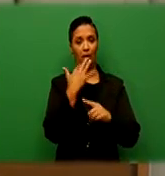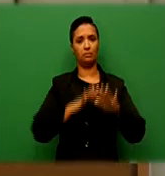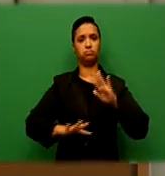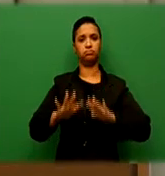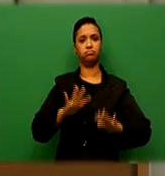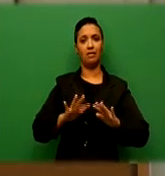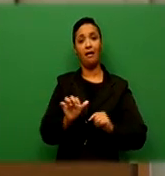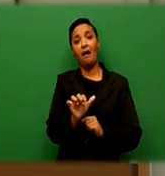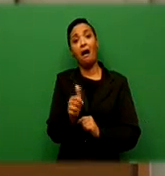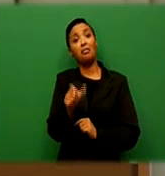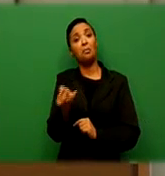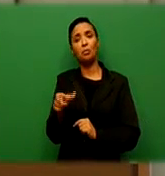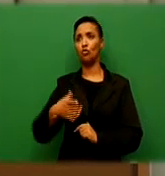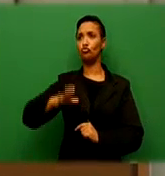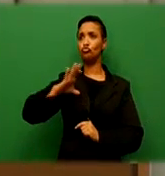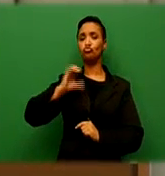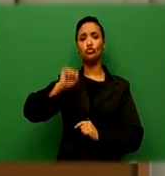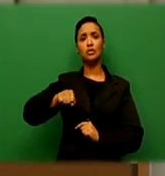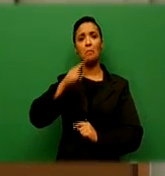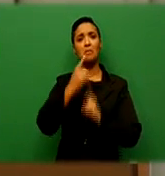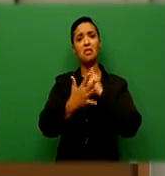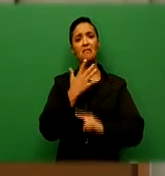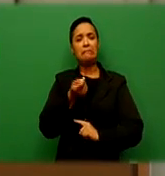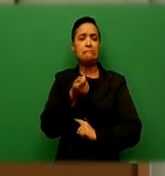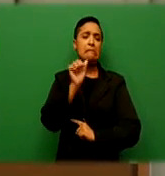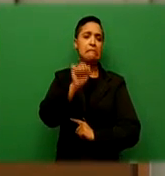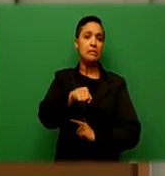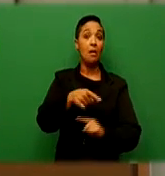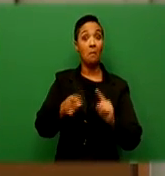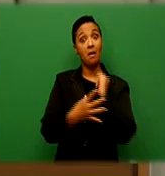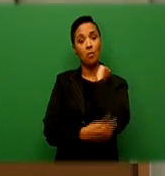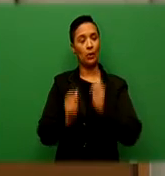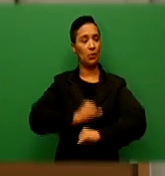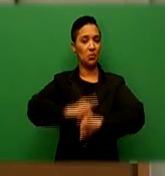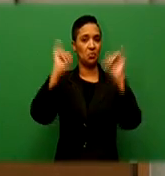any other category in our society.